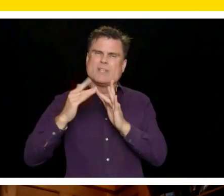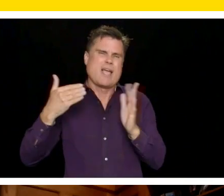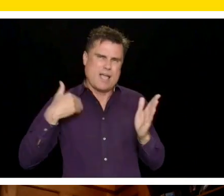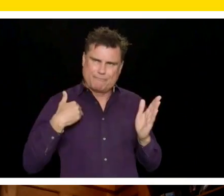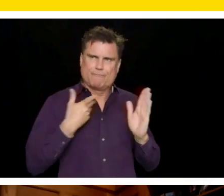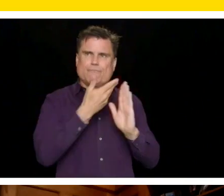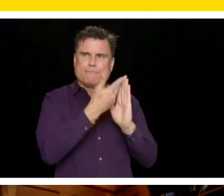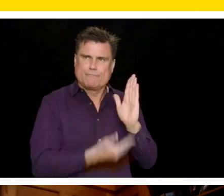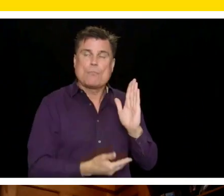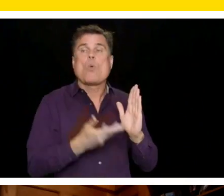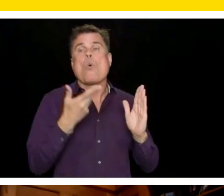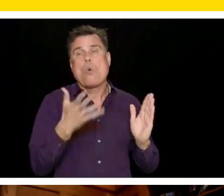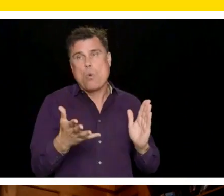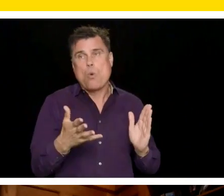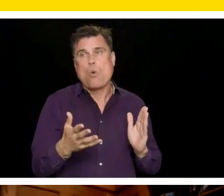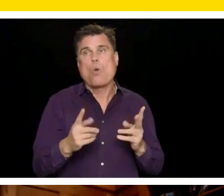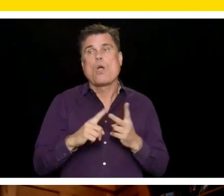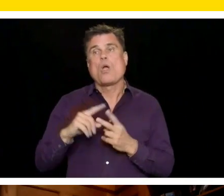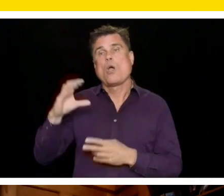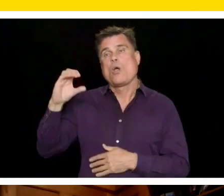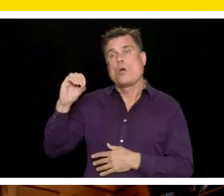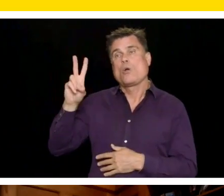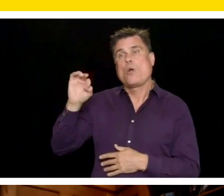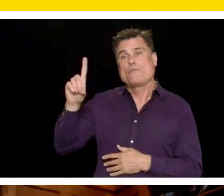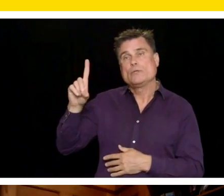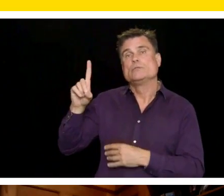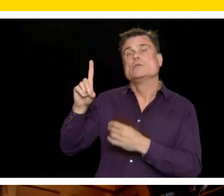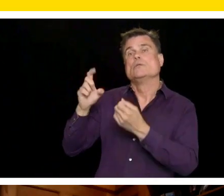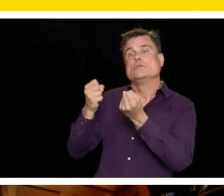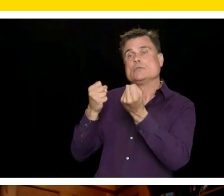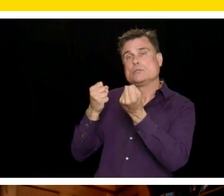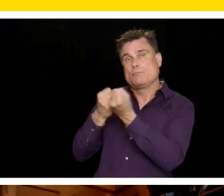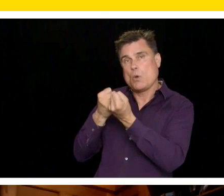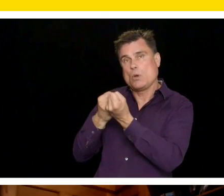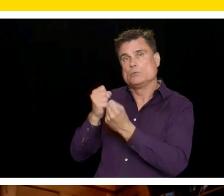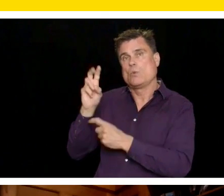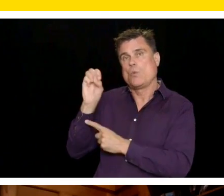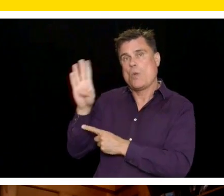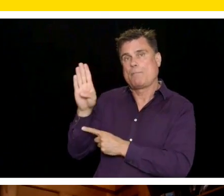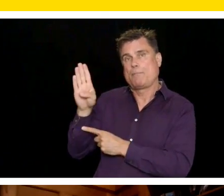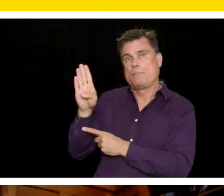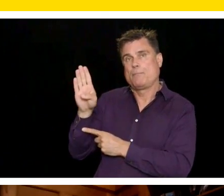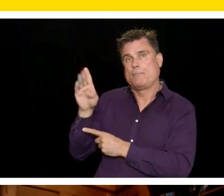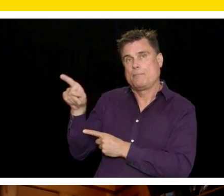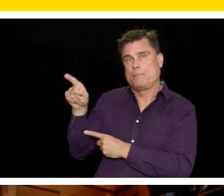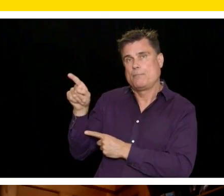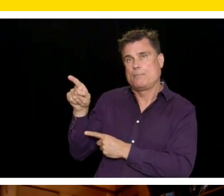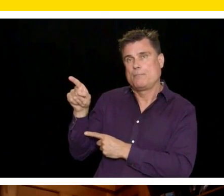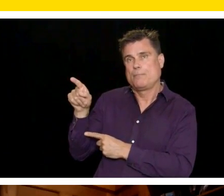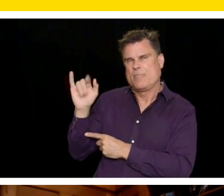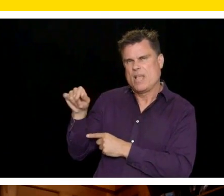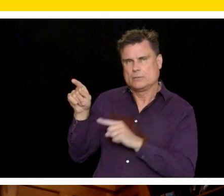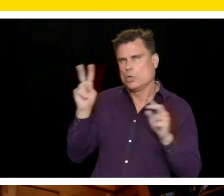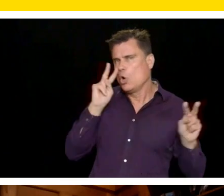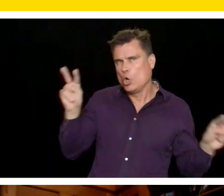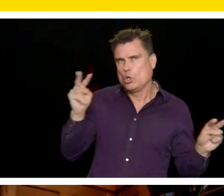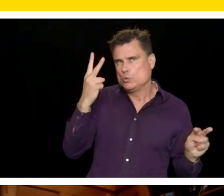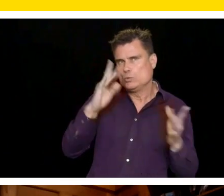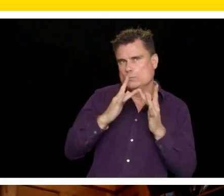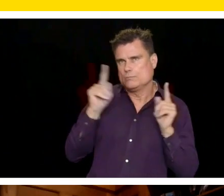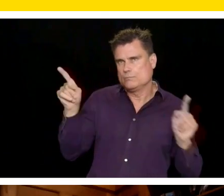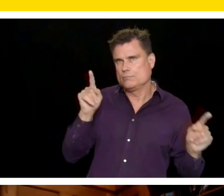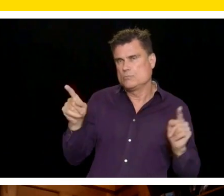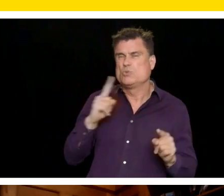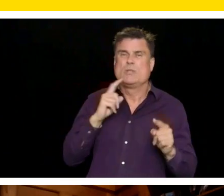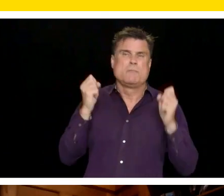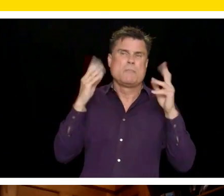even throughout this crisis, our team have been answering questions on how to start a business, because there were many entrepreneurs who didn't